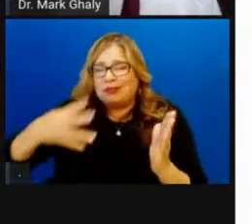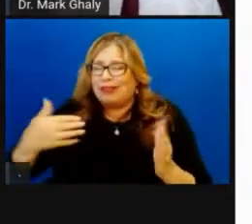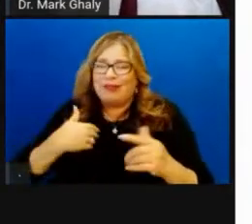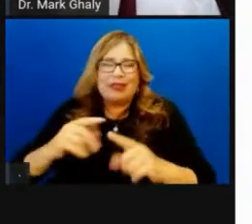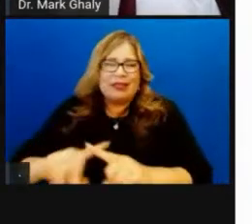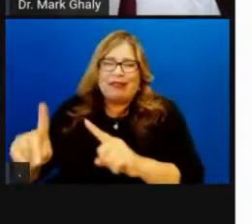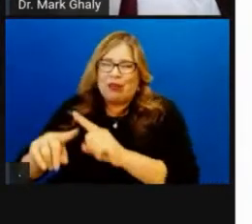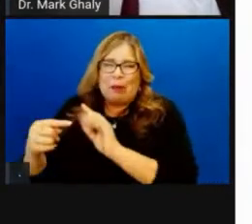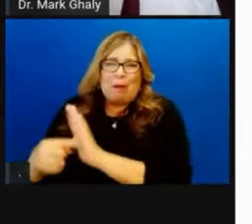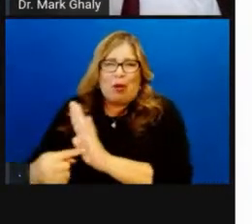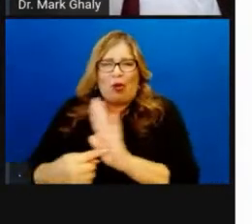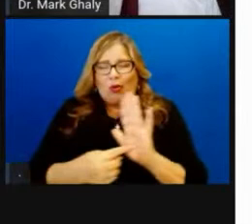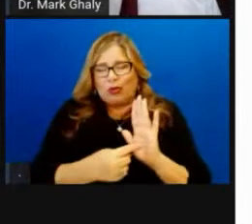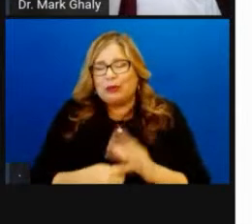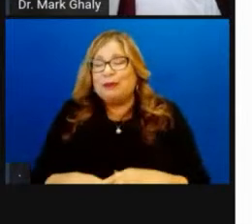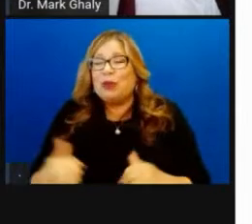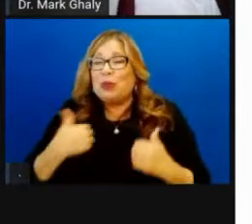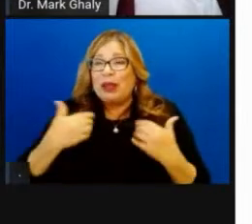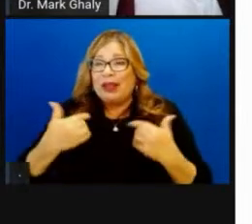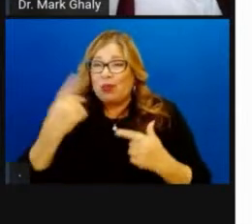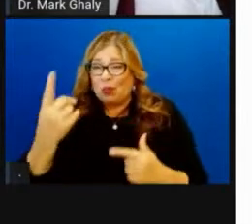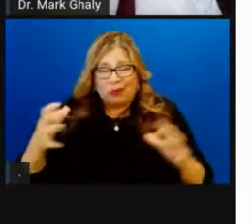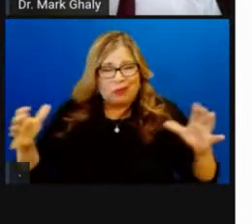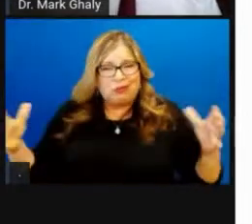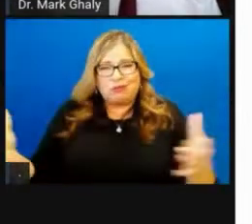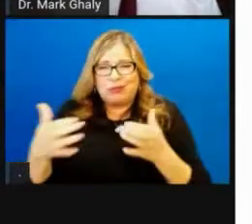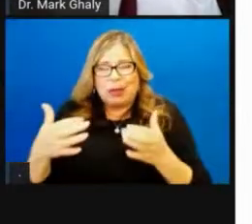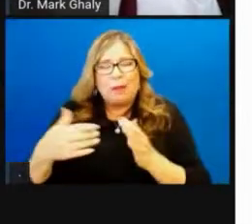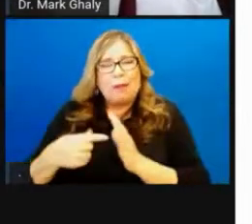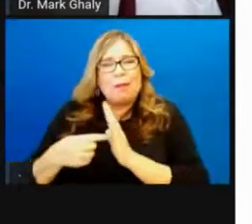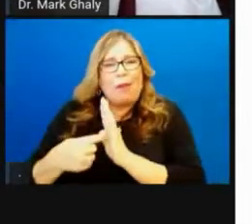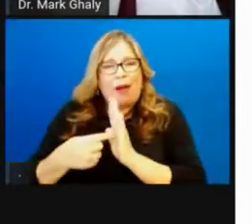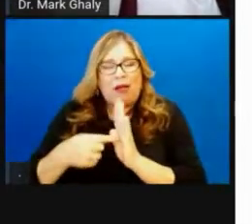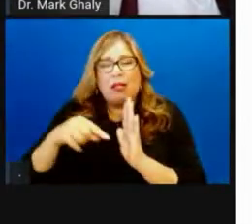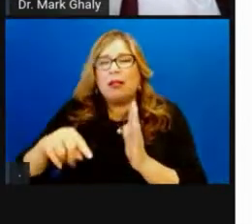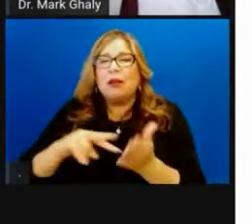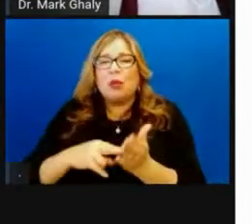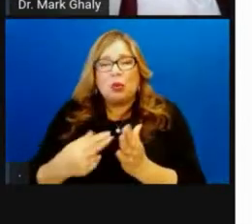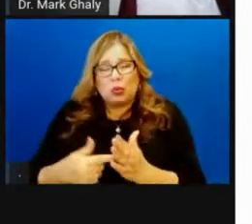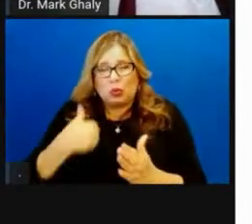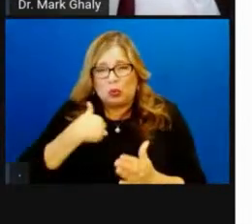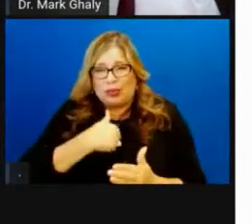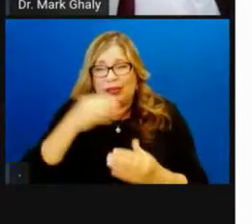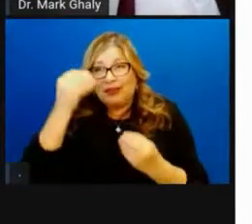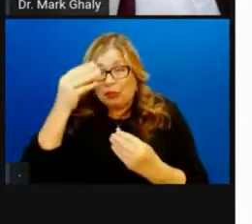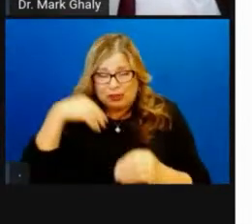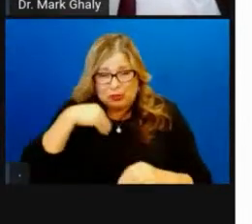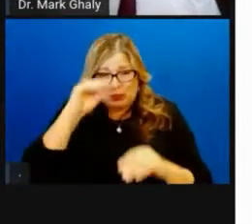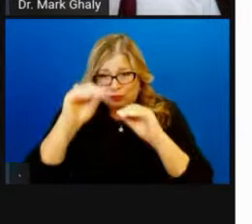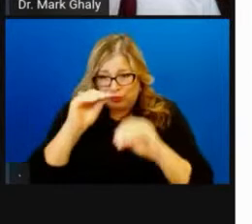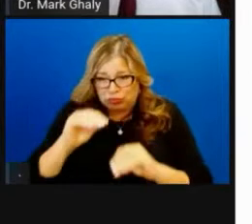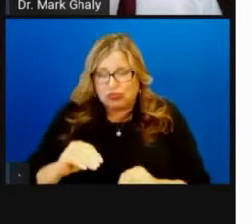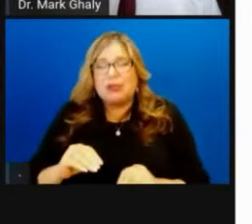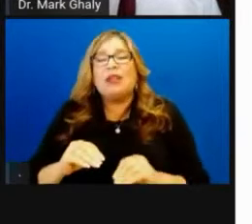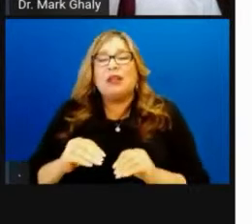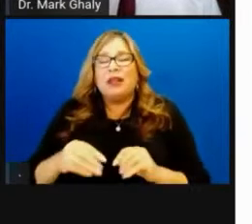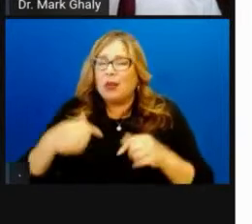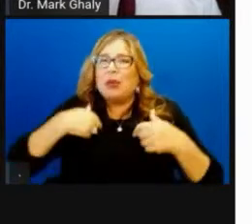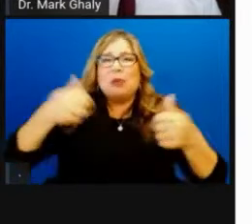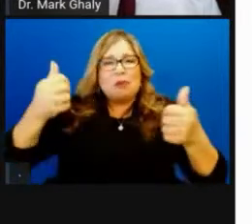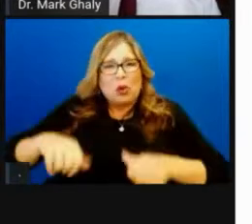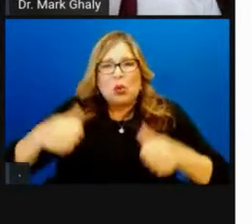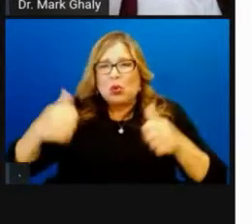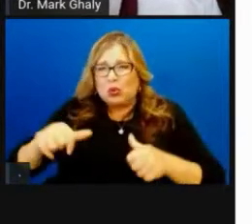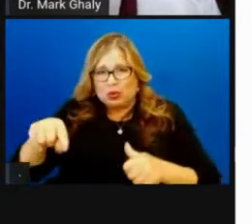an ensemble or a composite model that we update regularly and post and share publicly so people can